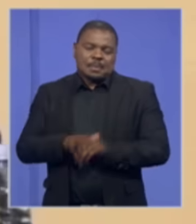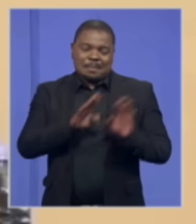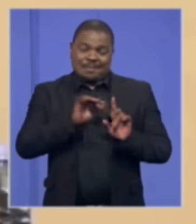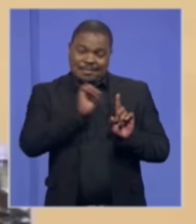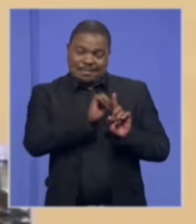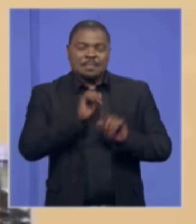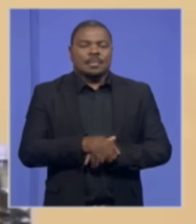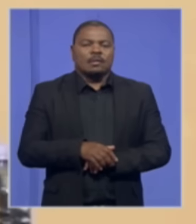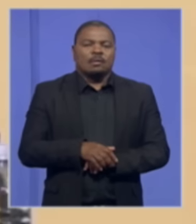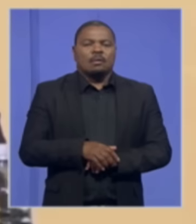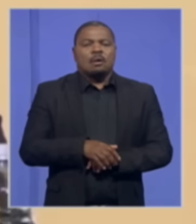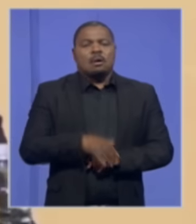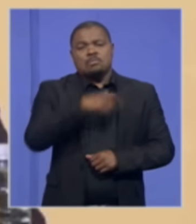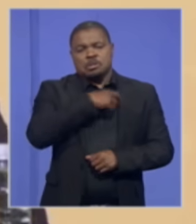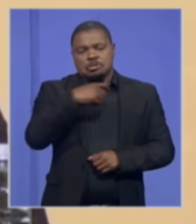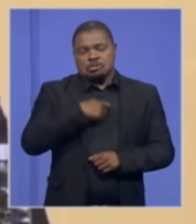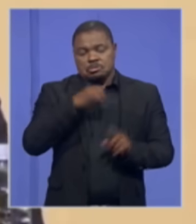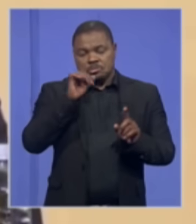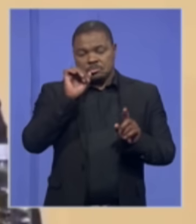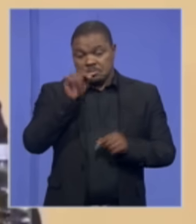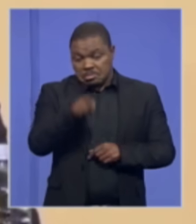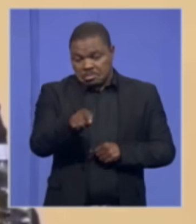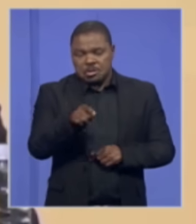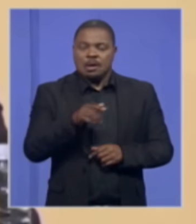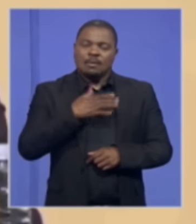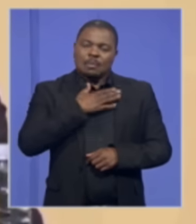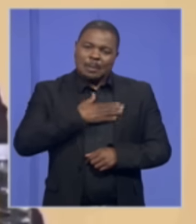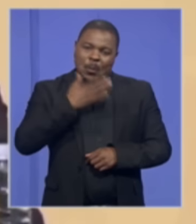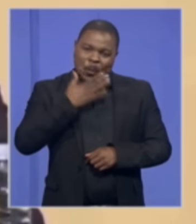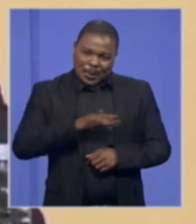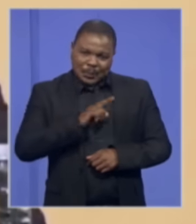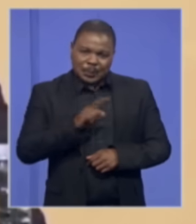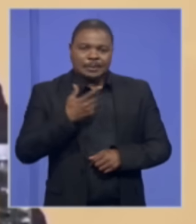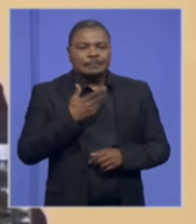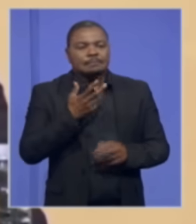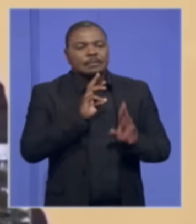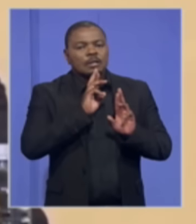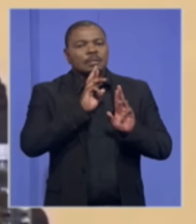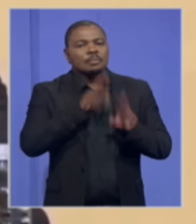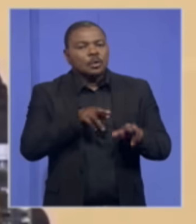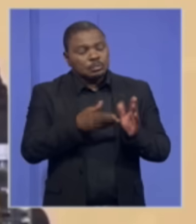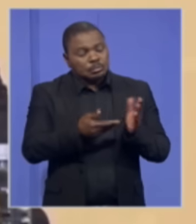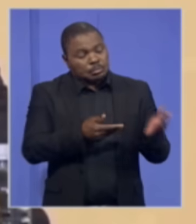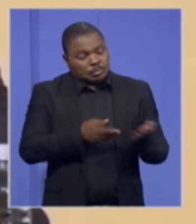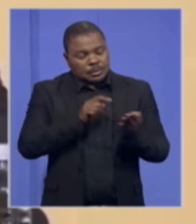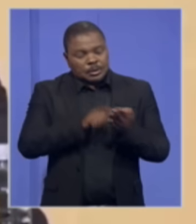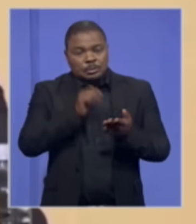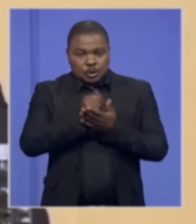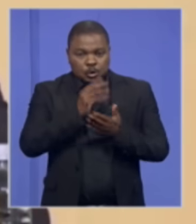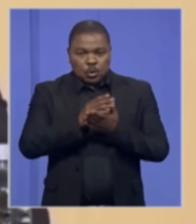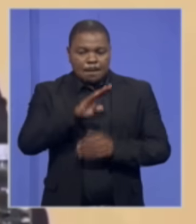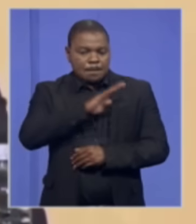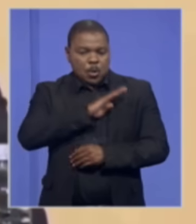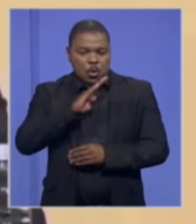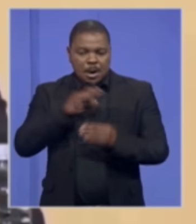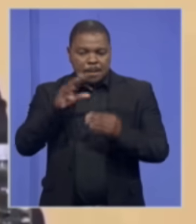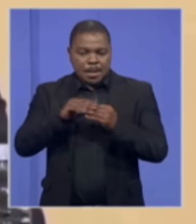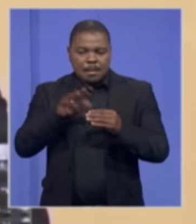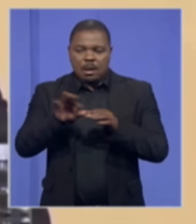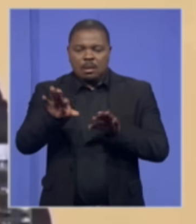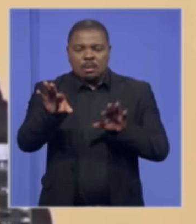In this regard, the President will also appreciate a report on the process undertaken to appoint the board members